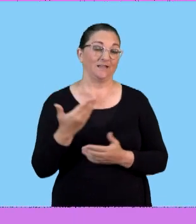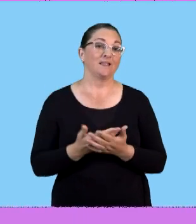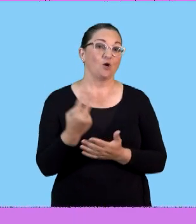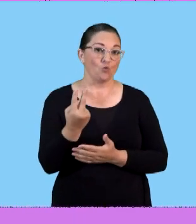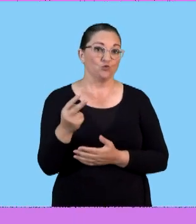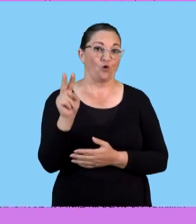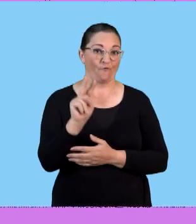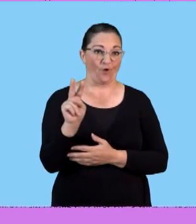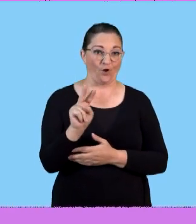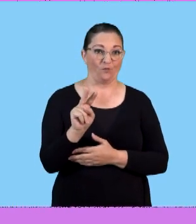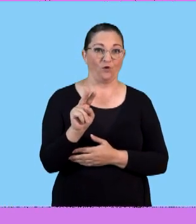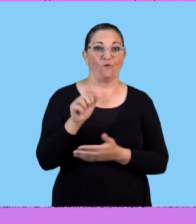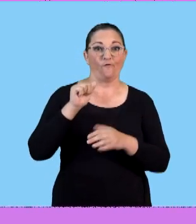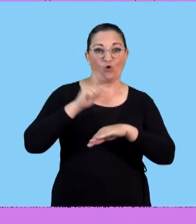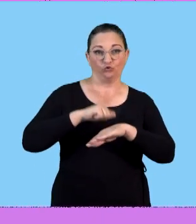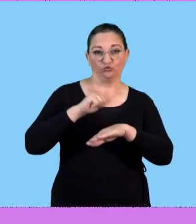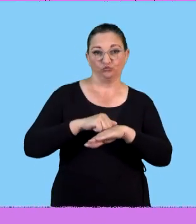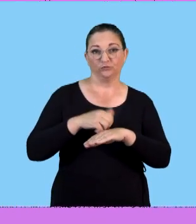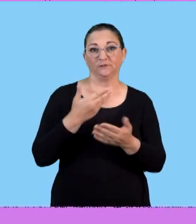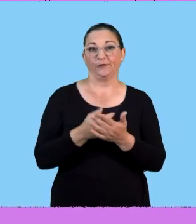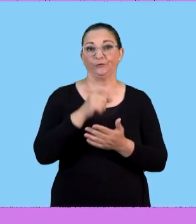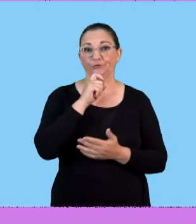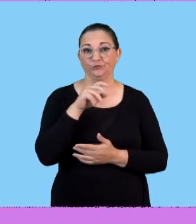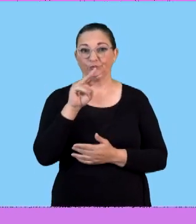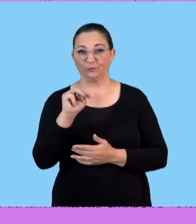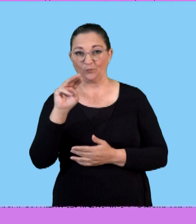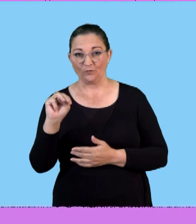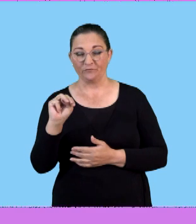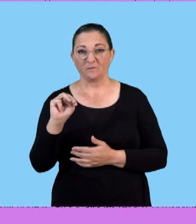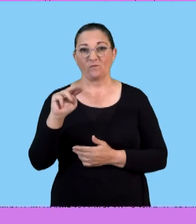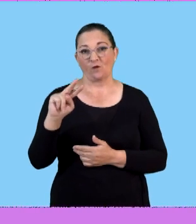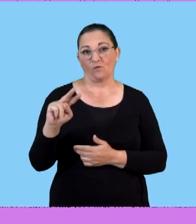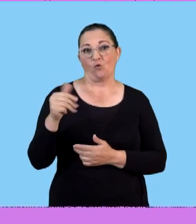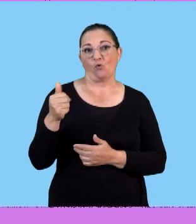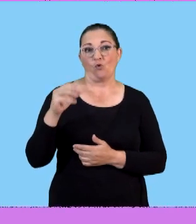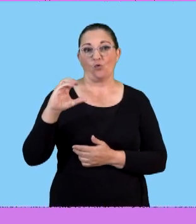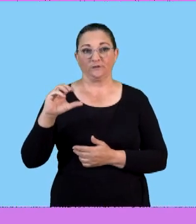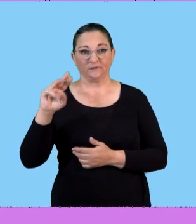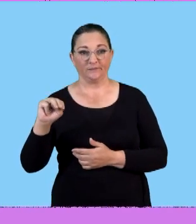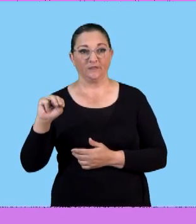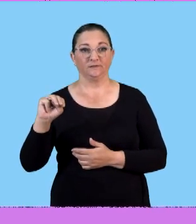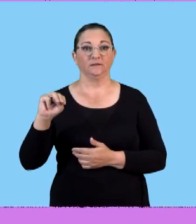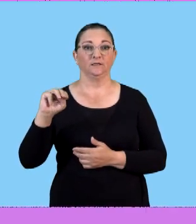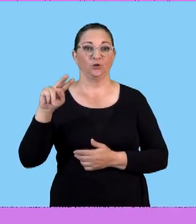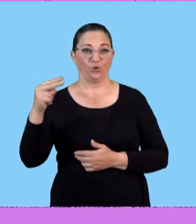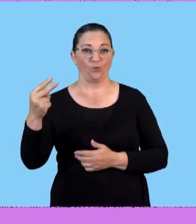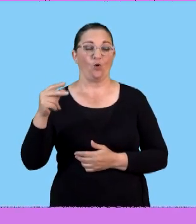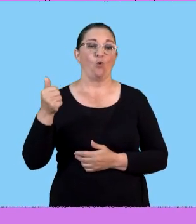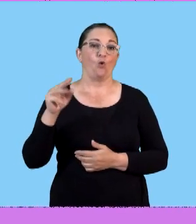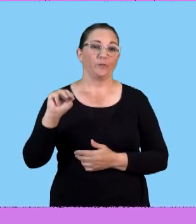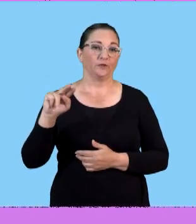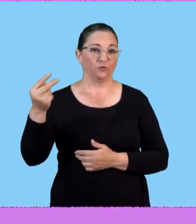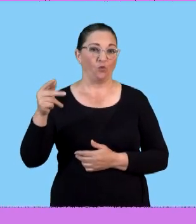use for solid volume is, for example, cubic millimeters, cubic centimeters, cubic kilometers, and so forth.